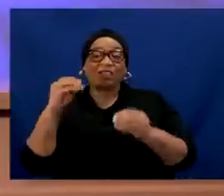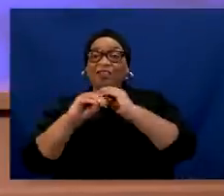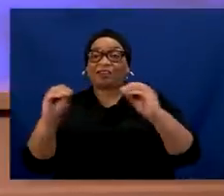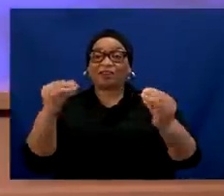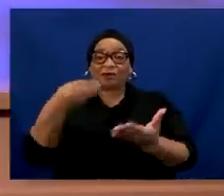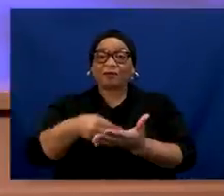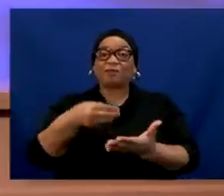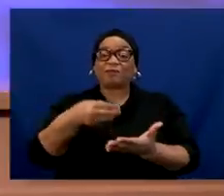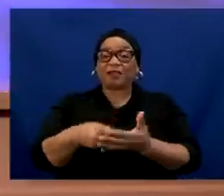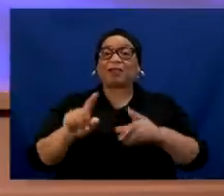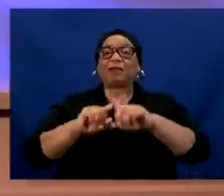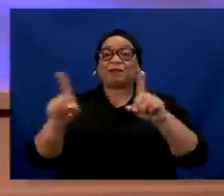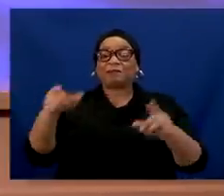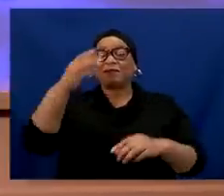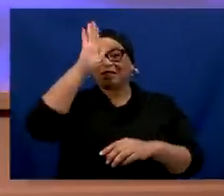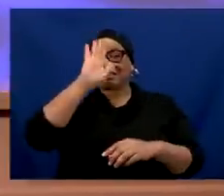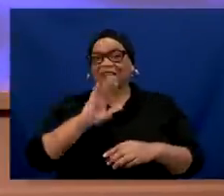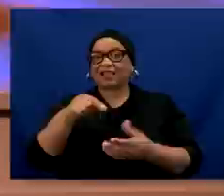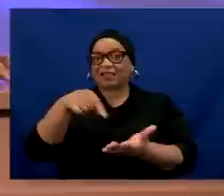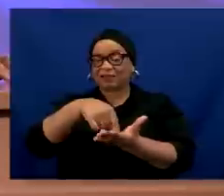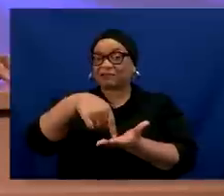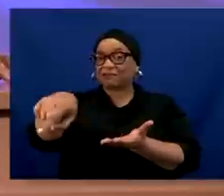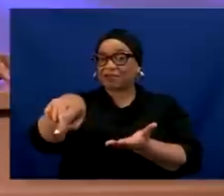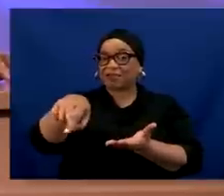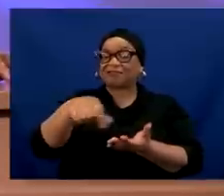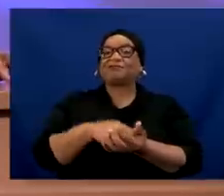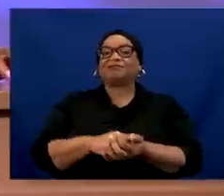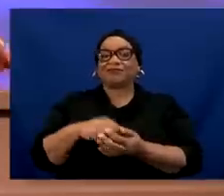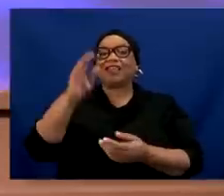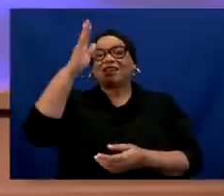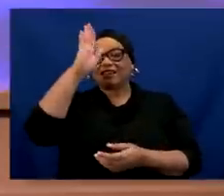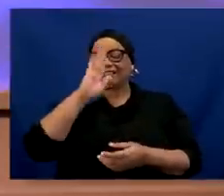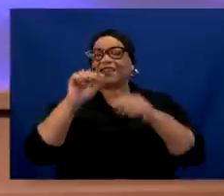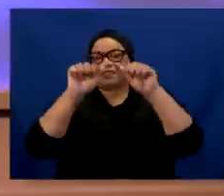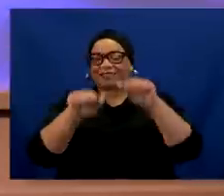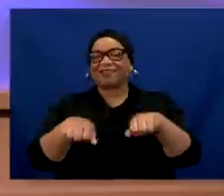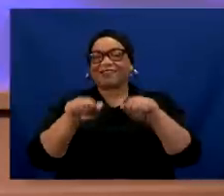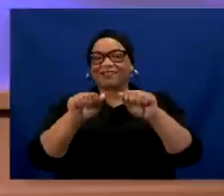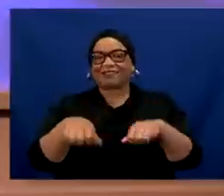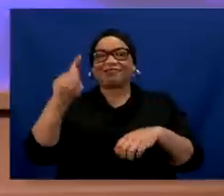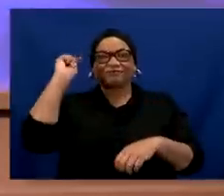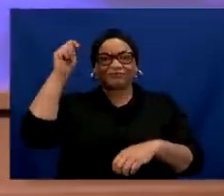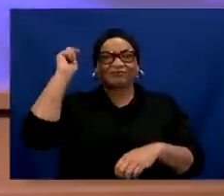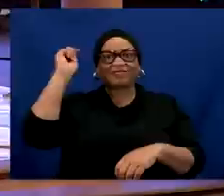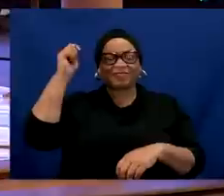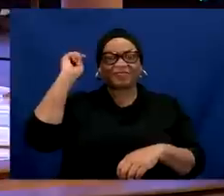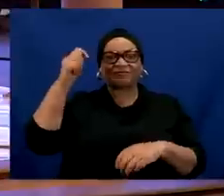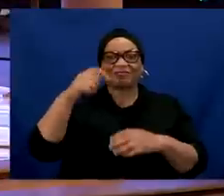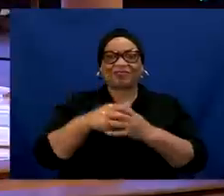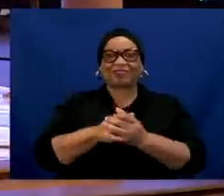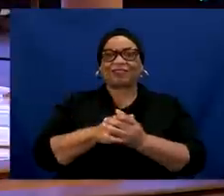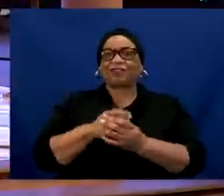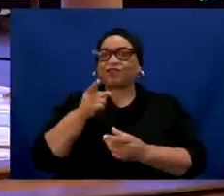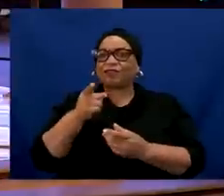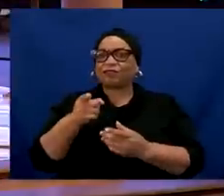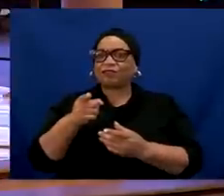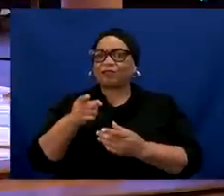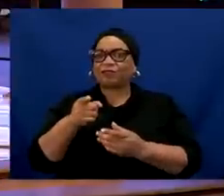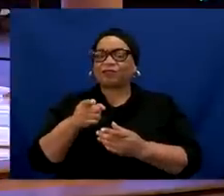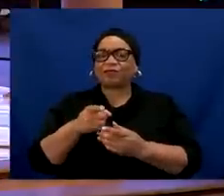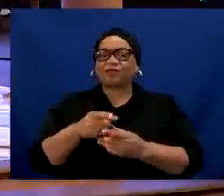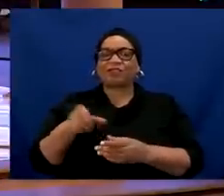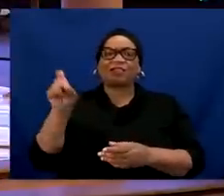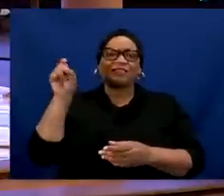and paid some bills. I need you to testify that God can do it. I need to talk to somebody who had to deal with some